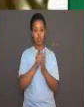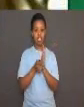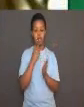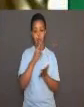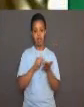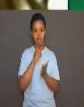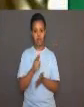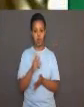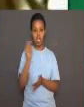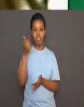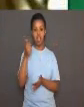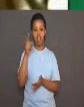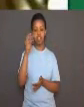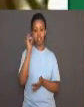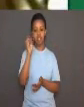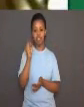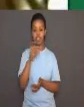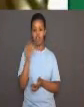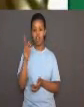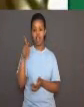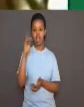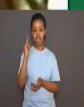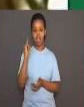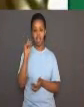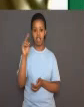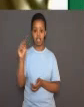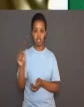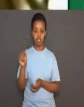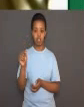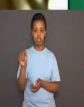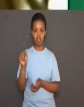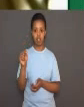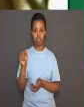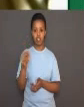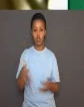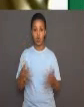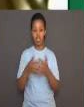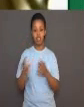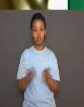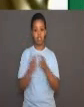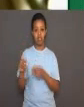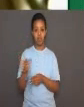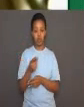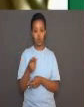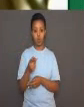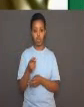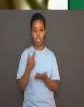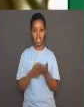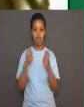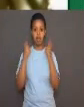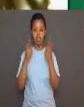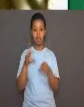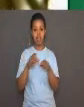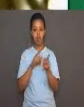Responses like taxis and kinesis are the principal organizing system for understanding